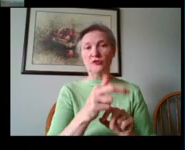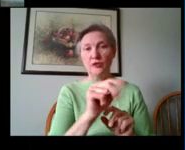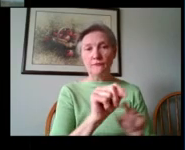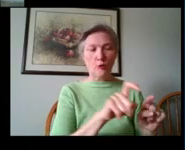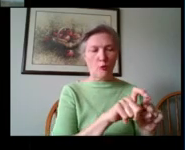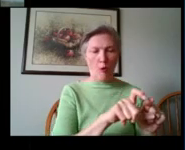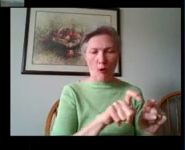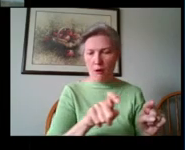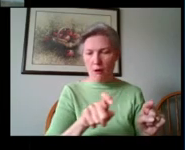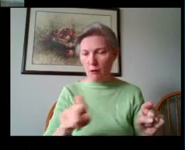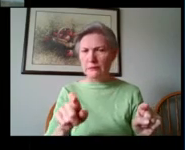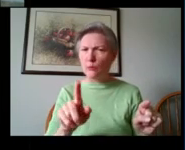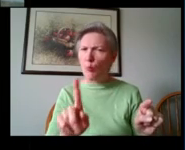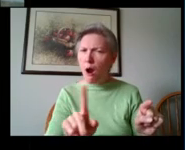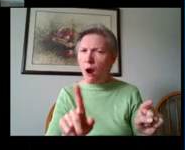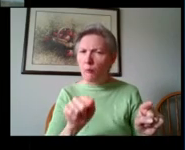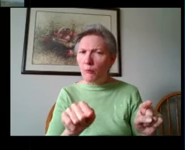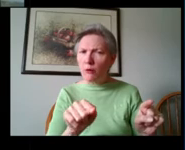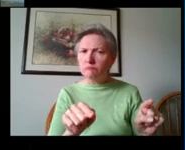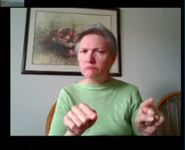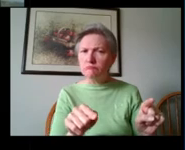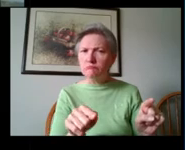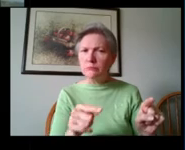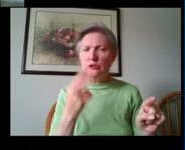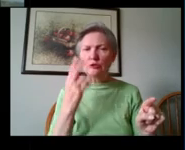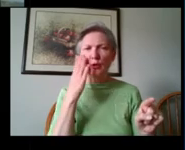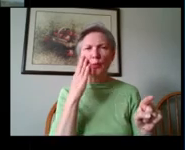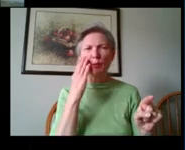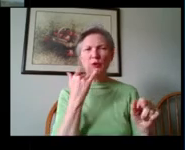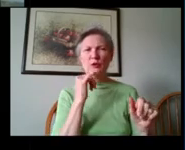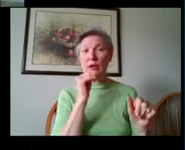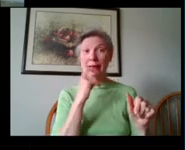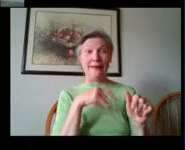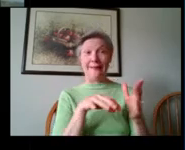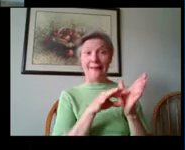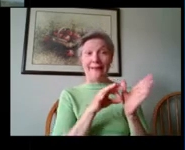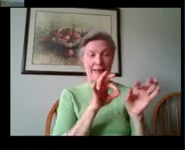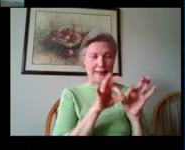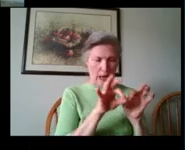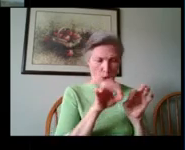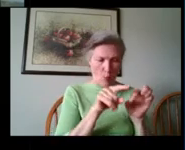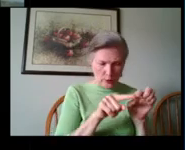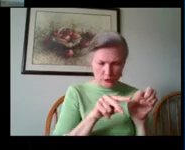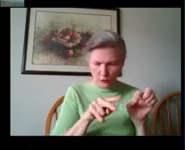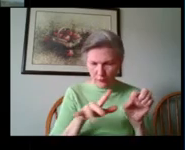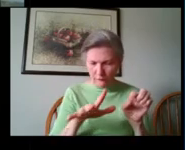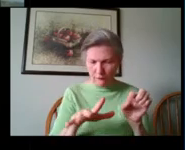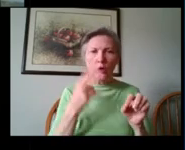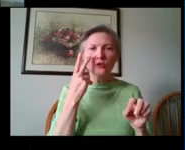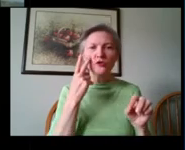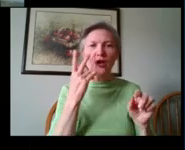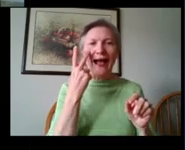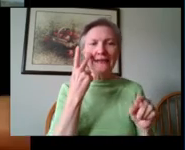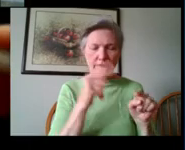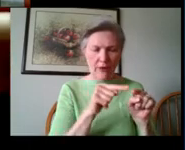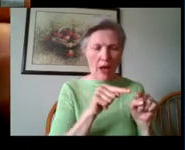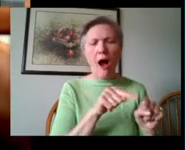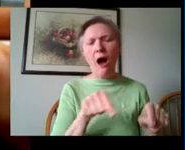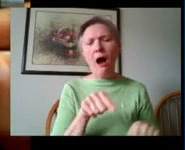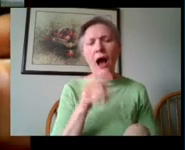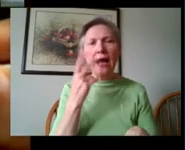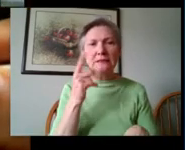to see where my point lies. And you're probably starting to realize you don't necessarily need to count up all the way. You can just use your eyes to find out where